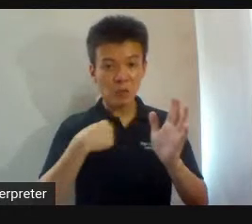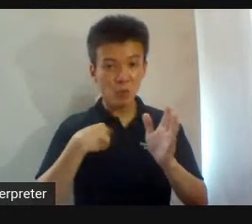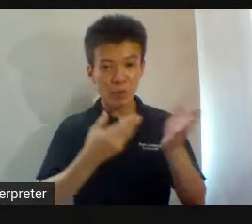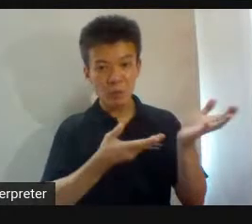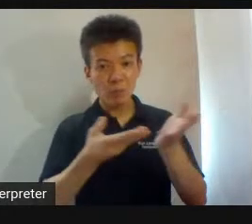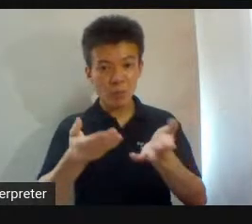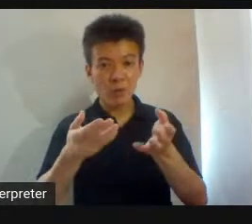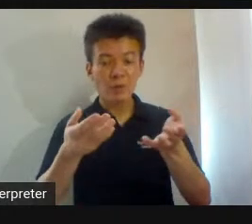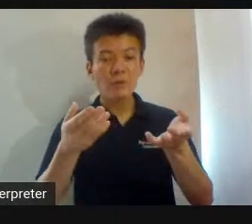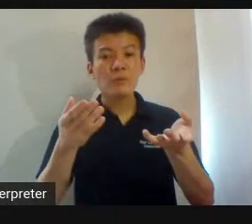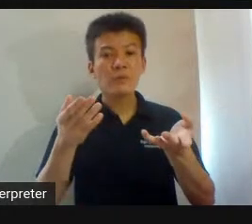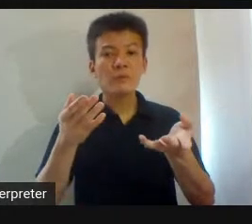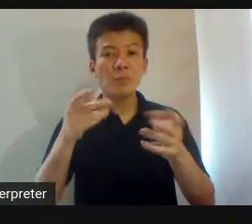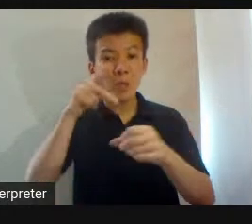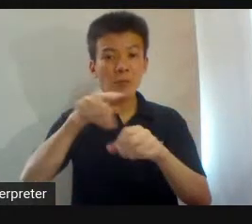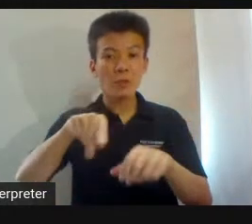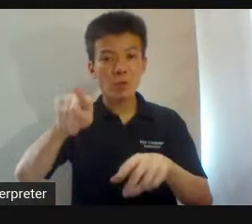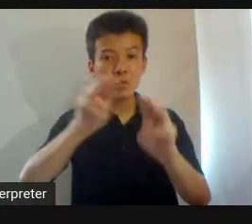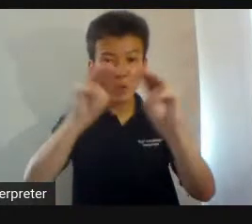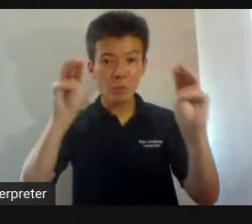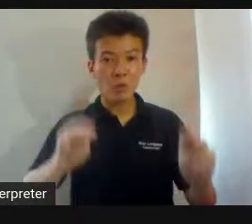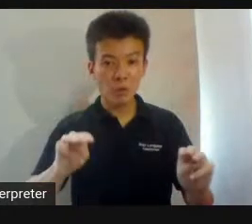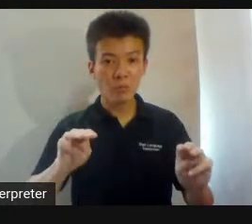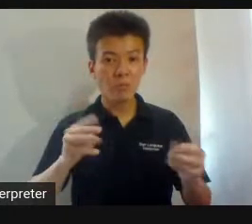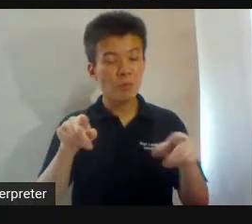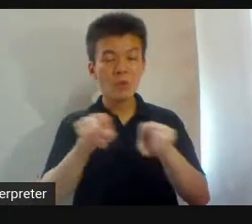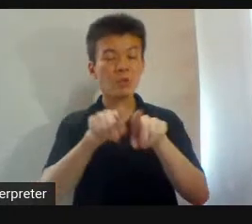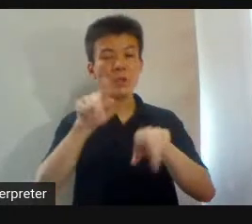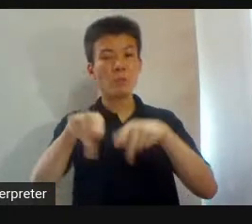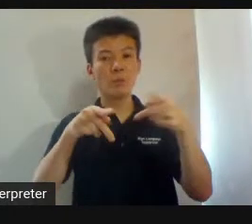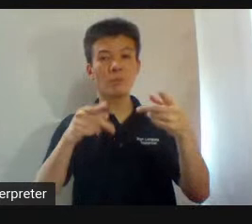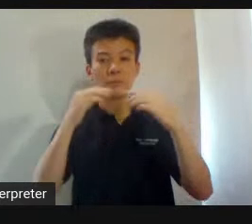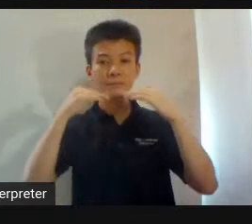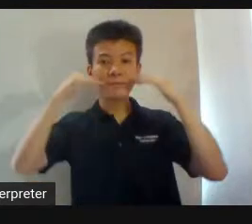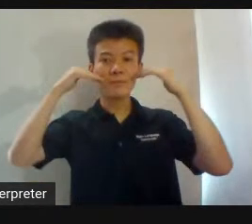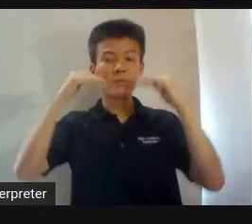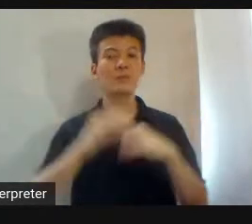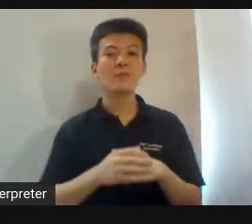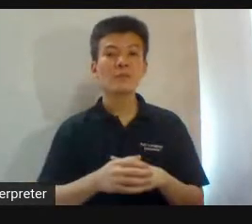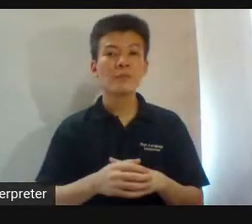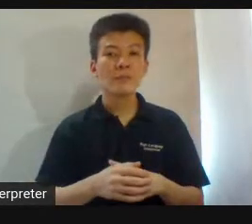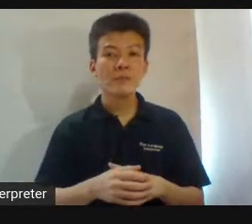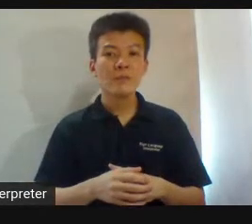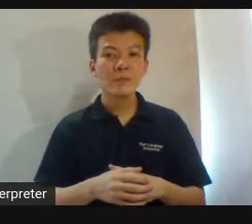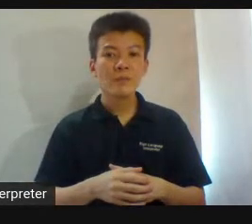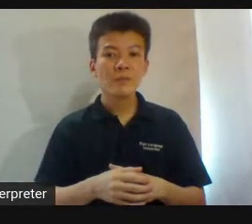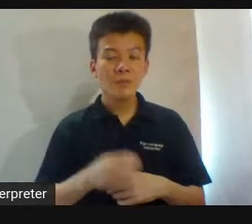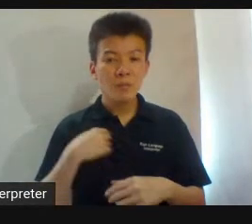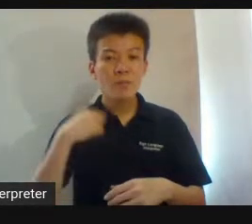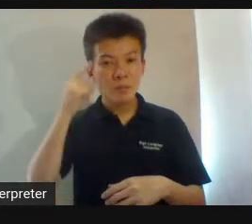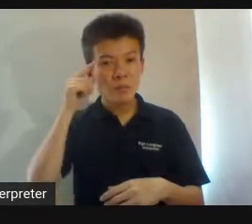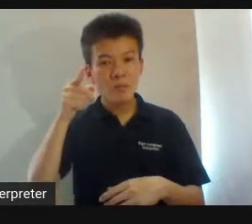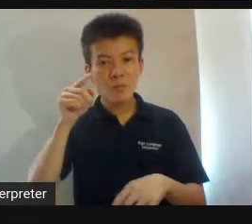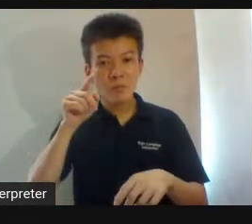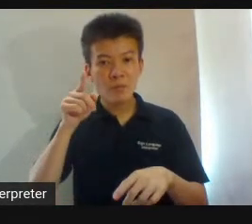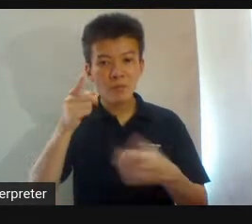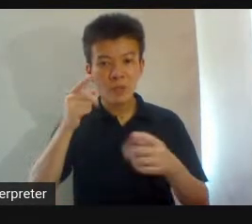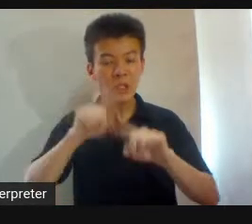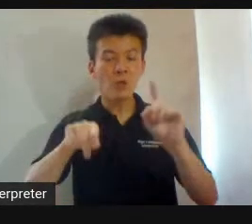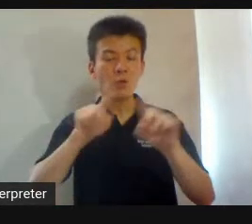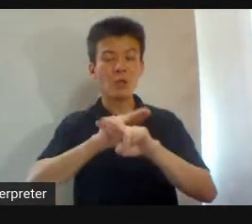our participants to go back to the museum, same people smiling, you know, just I think they could not